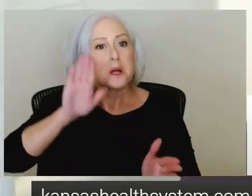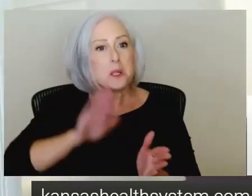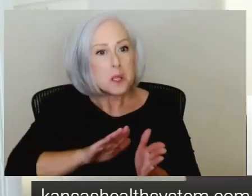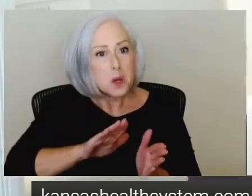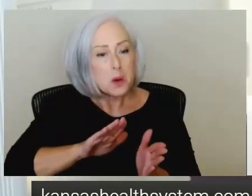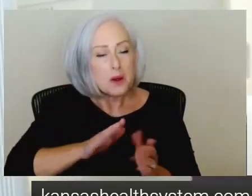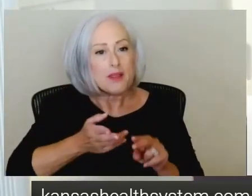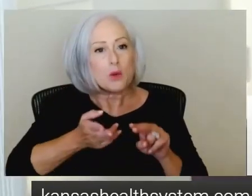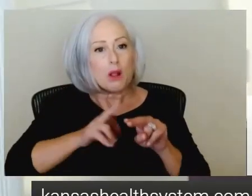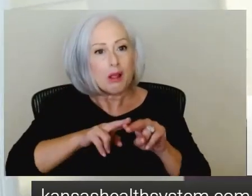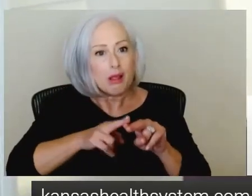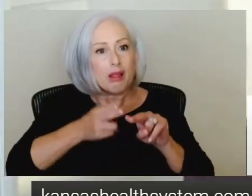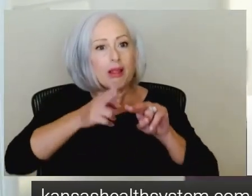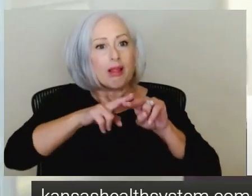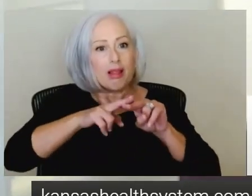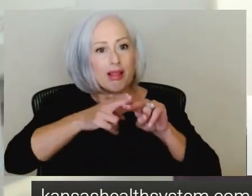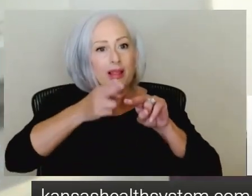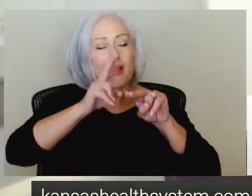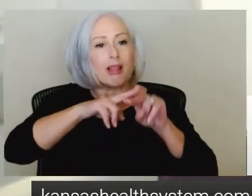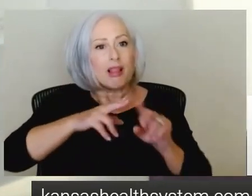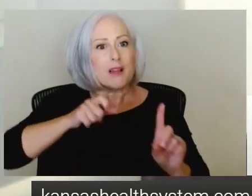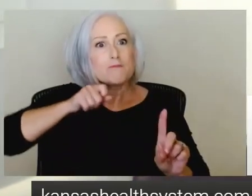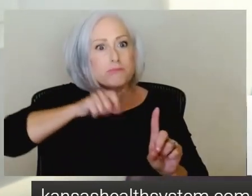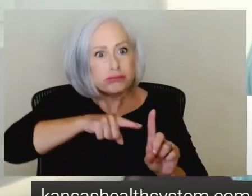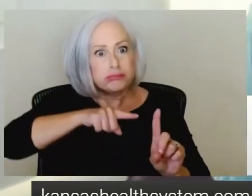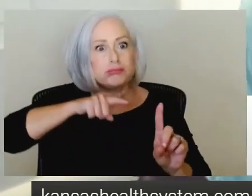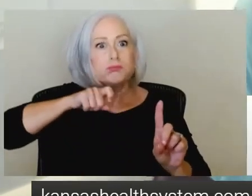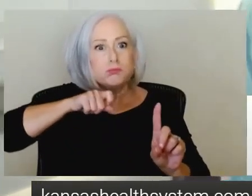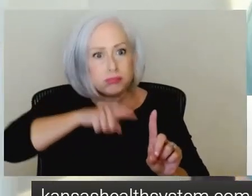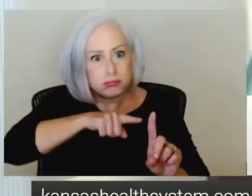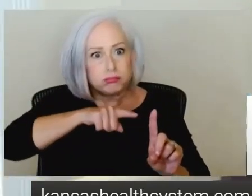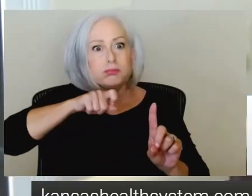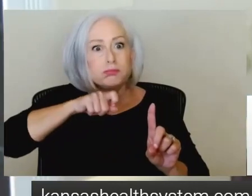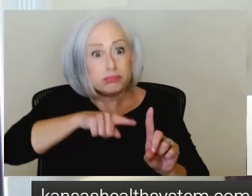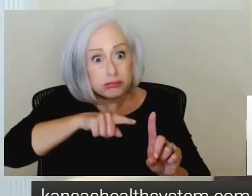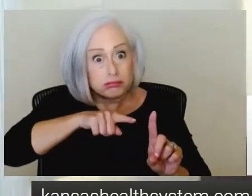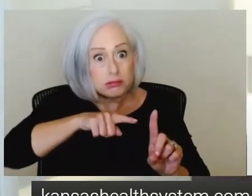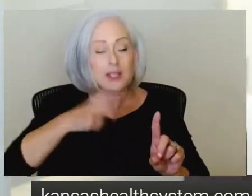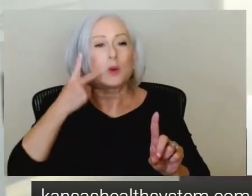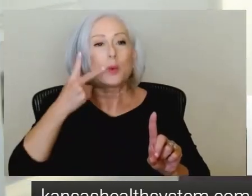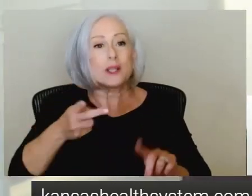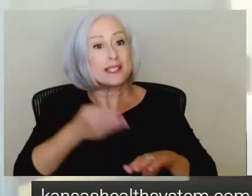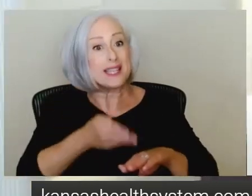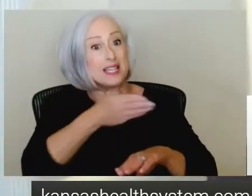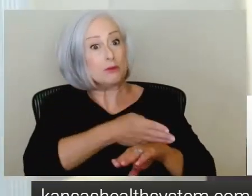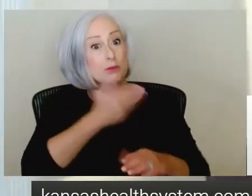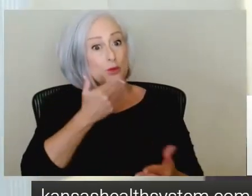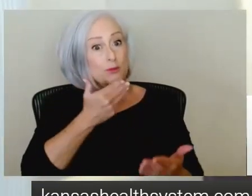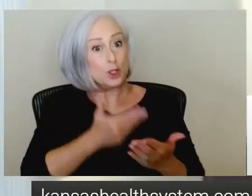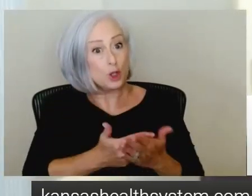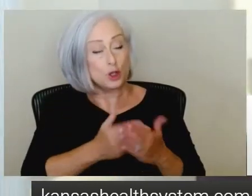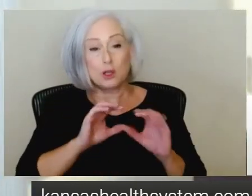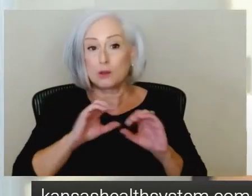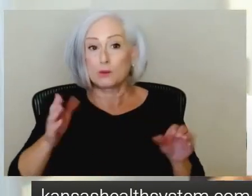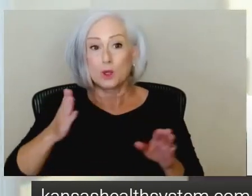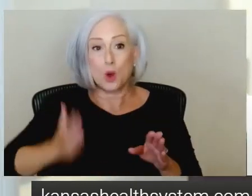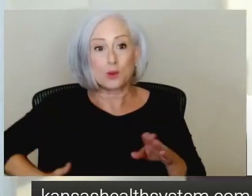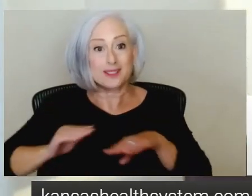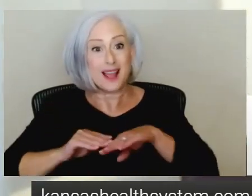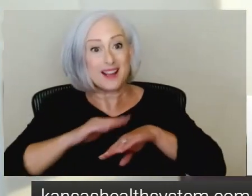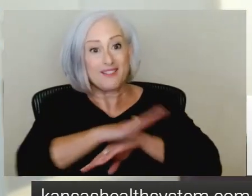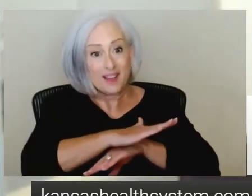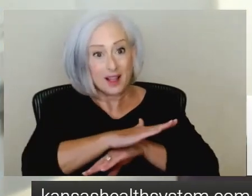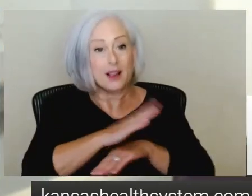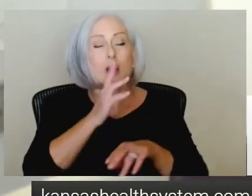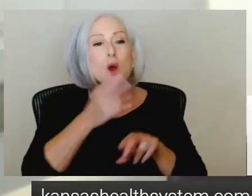intensity. And once the improvement is good and she's not having any issues or side effect, they'll increase the intensity